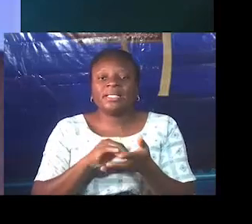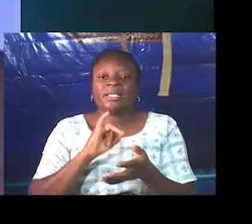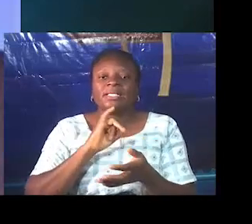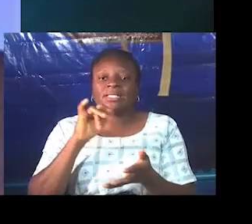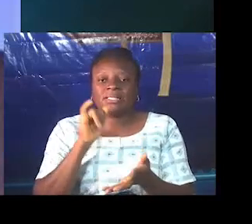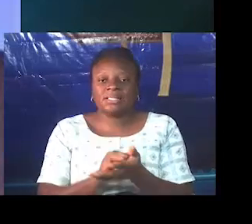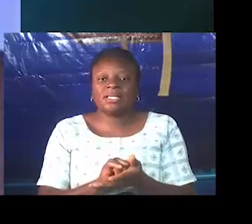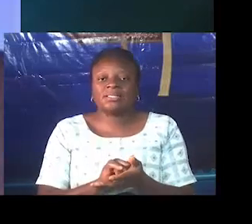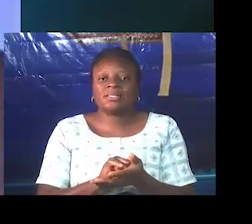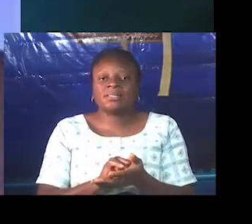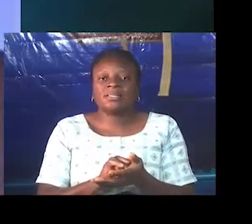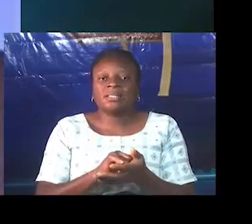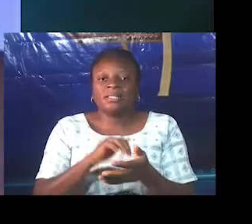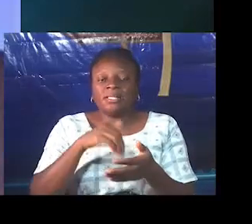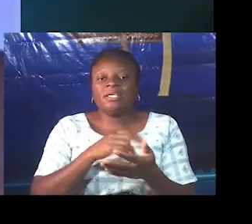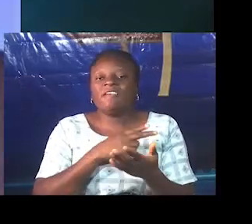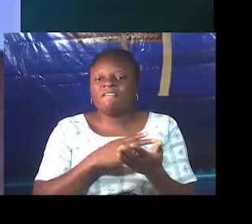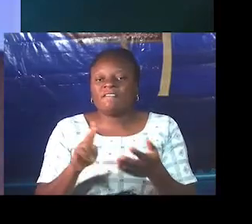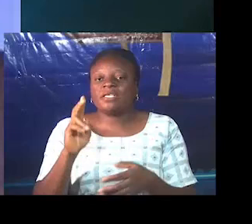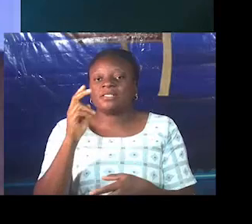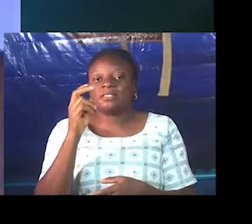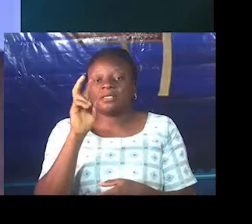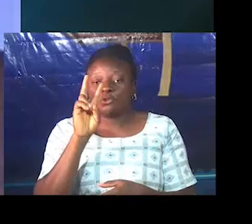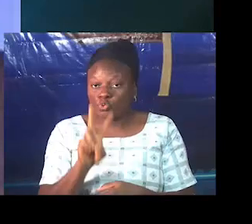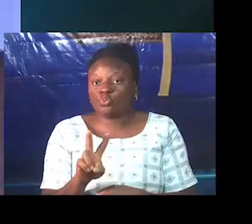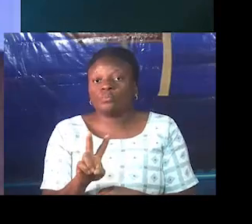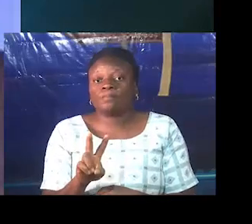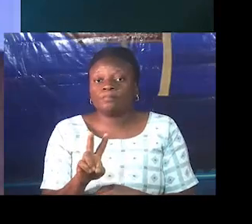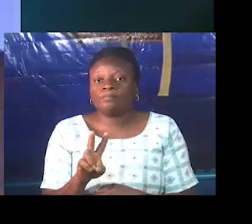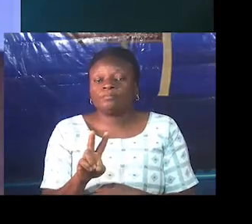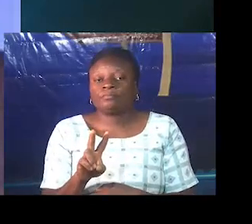now. Now I want us to read